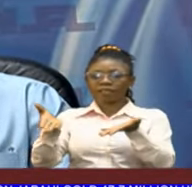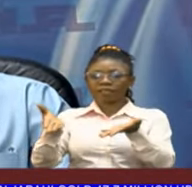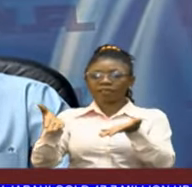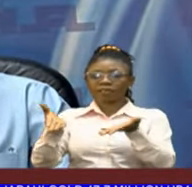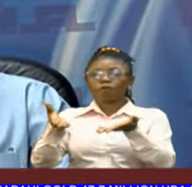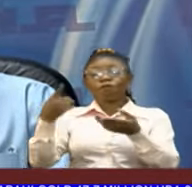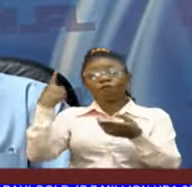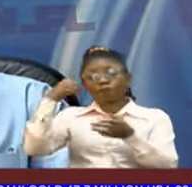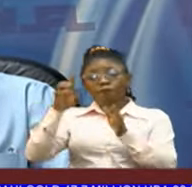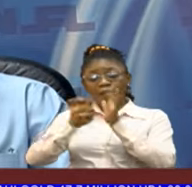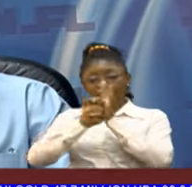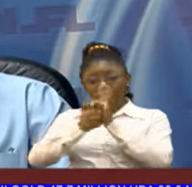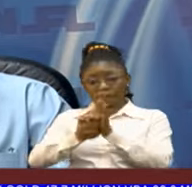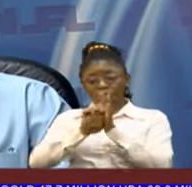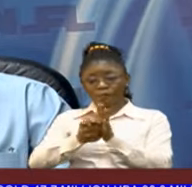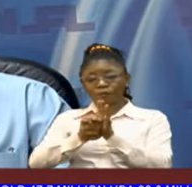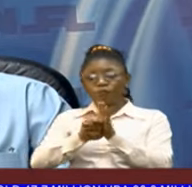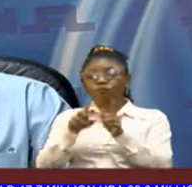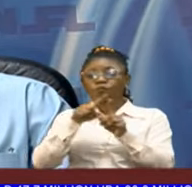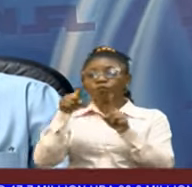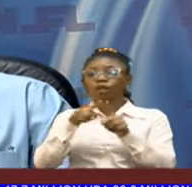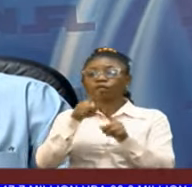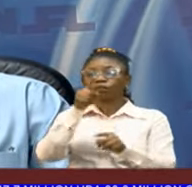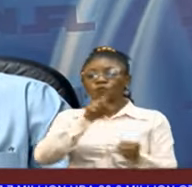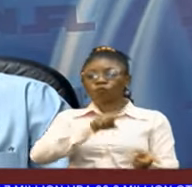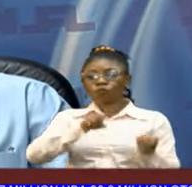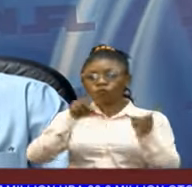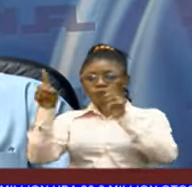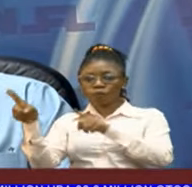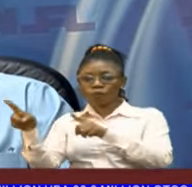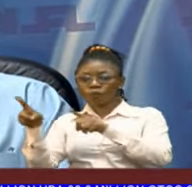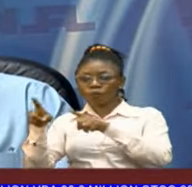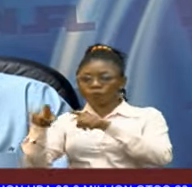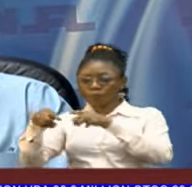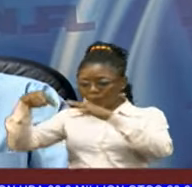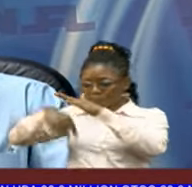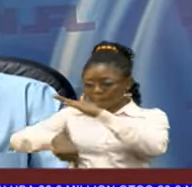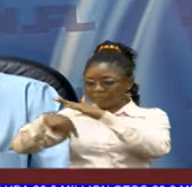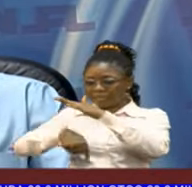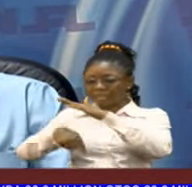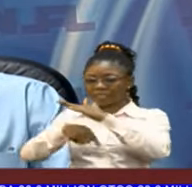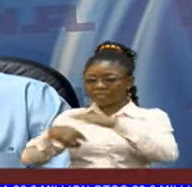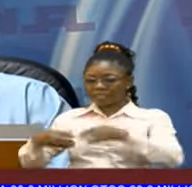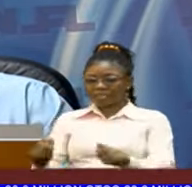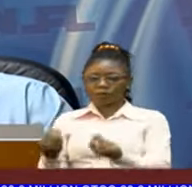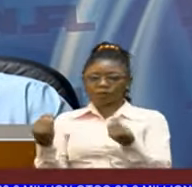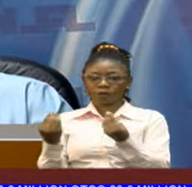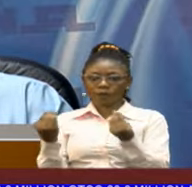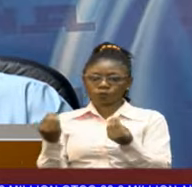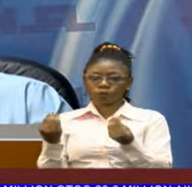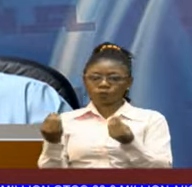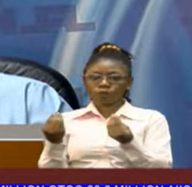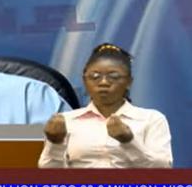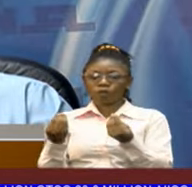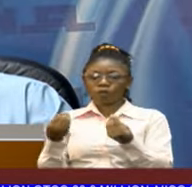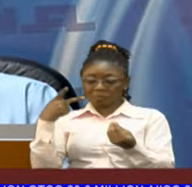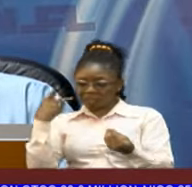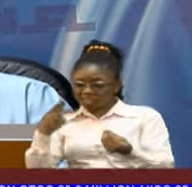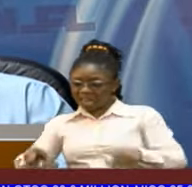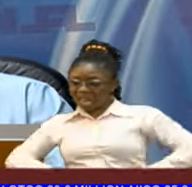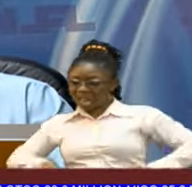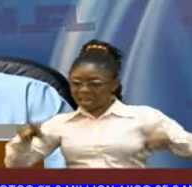For example, when you go beneath the ground, there are living organisms